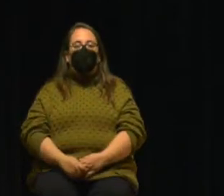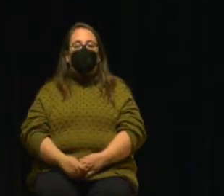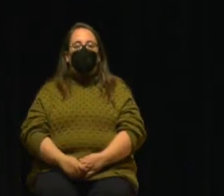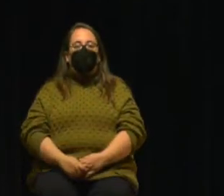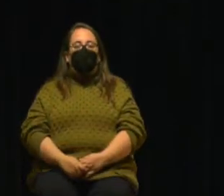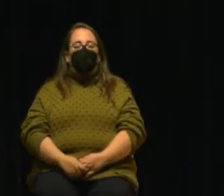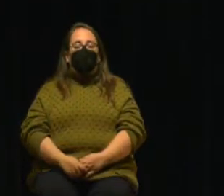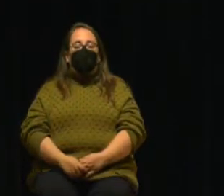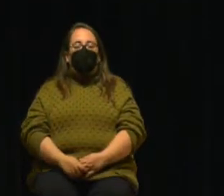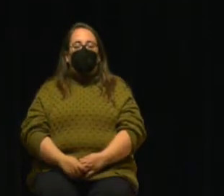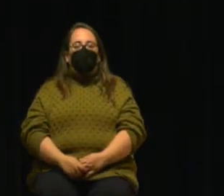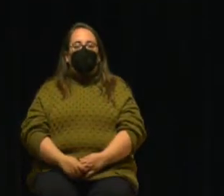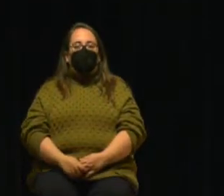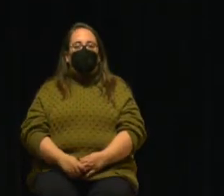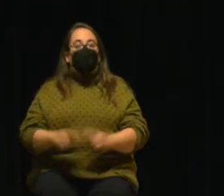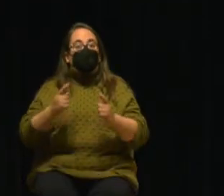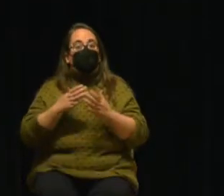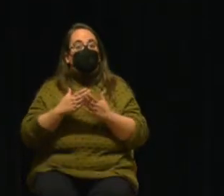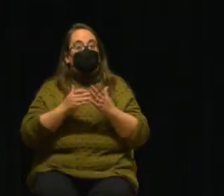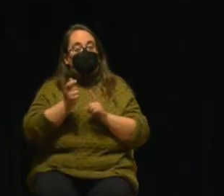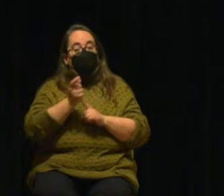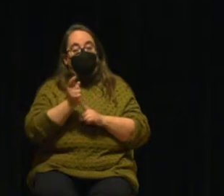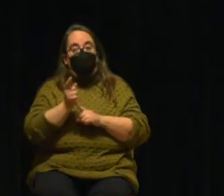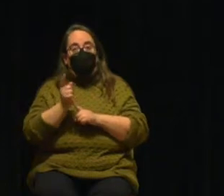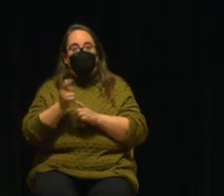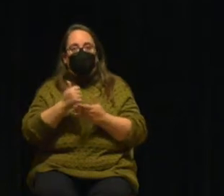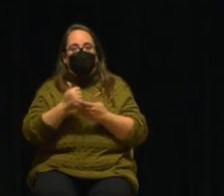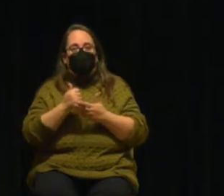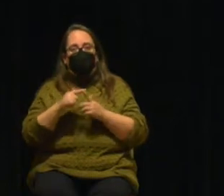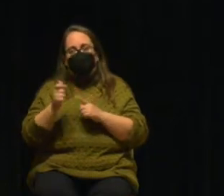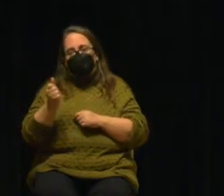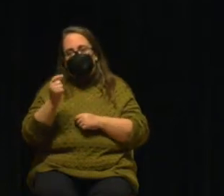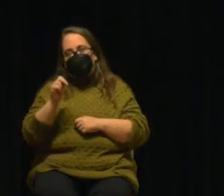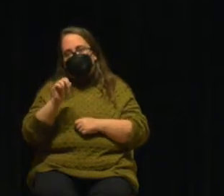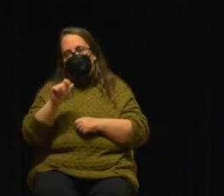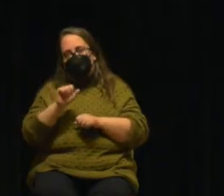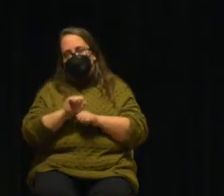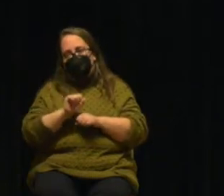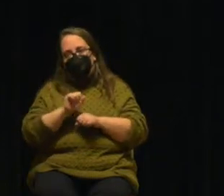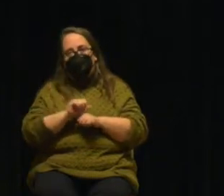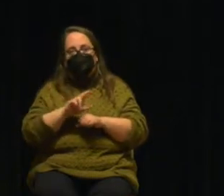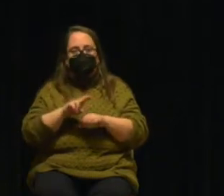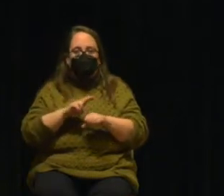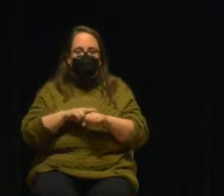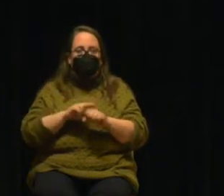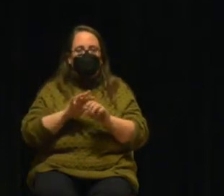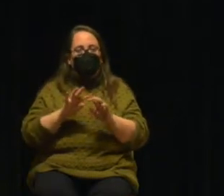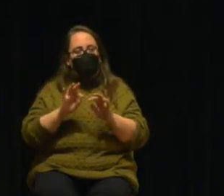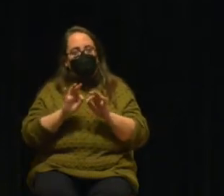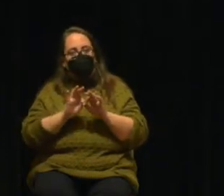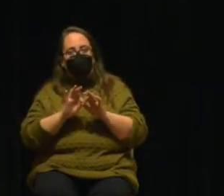Considering a few of these dramatic moments could help us understand Still's work, its nature, its importance.